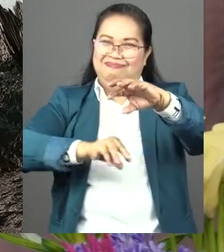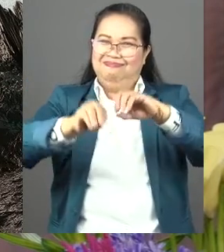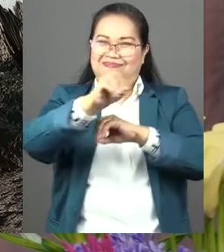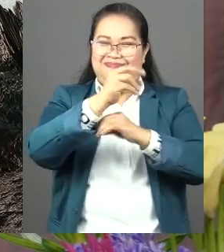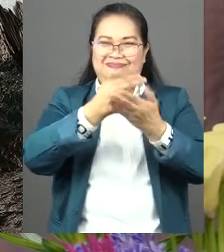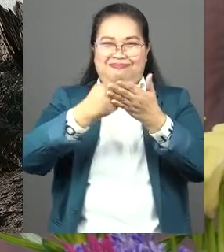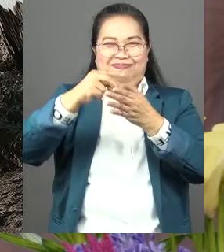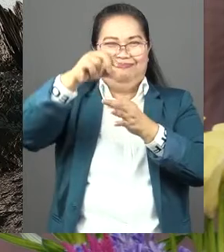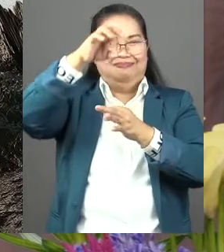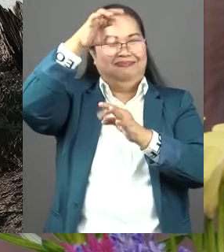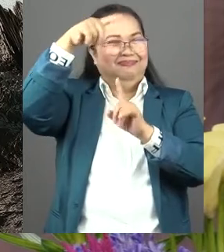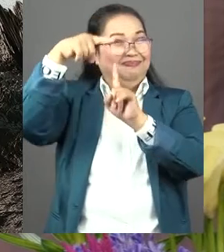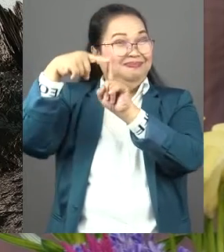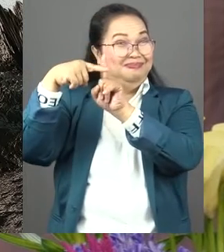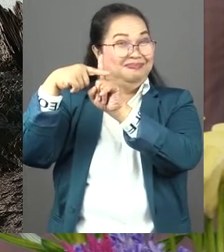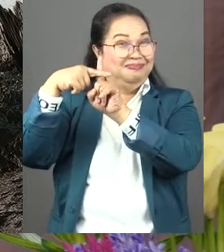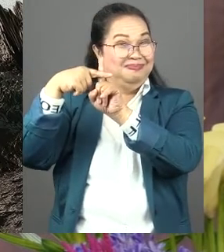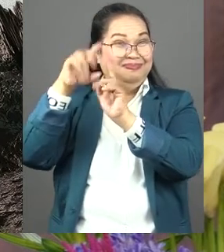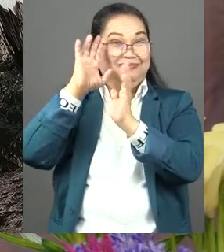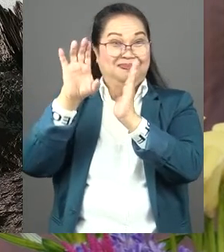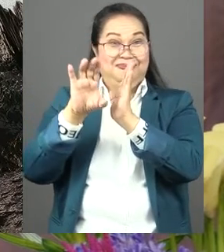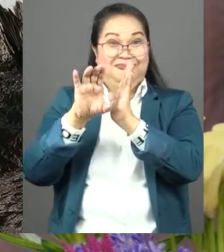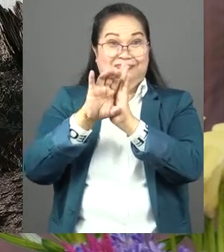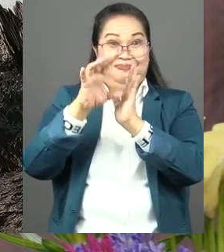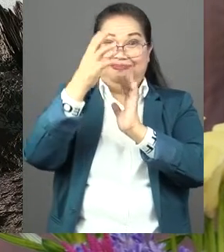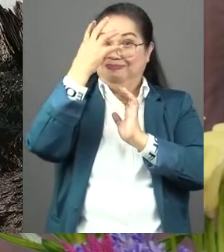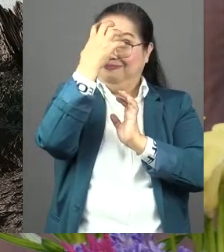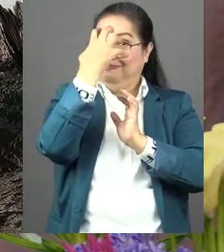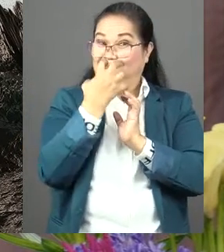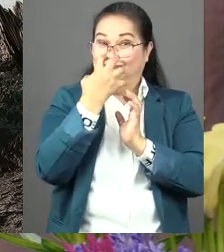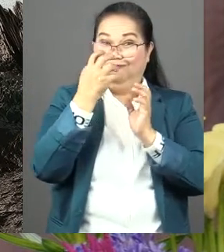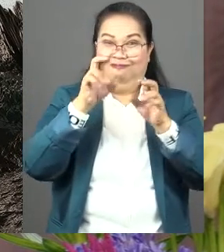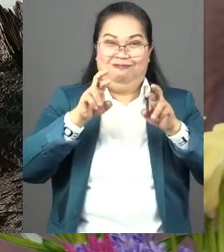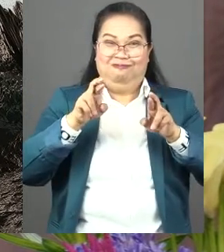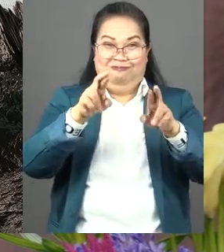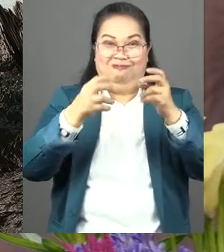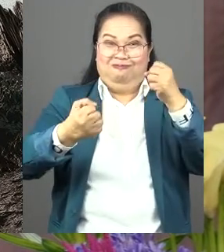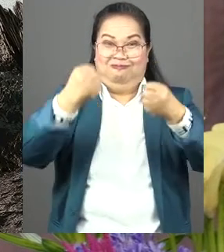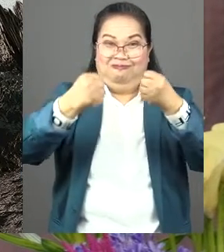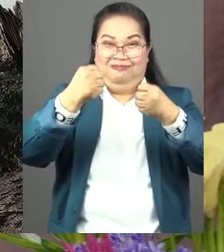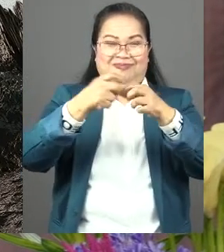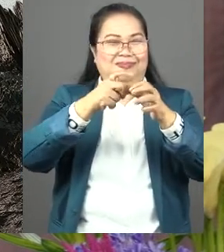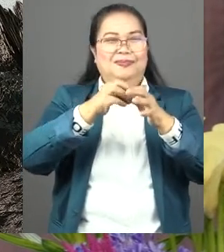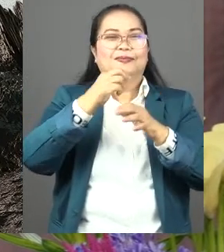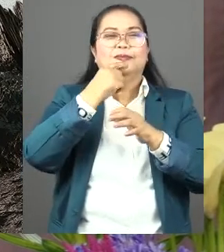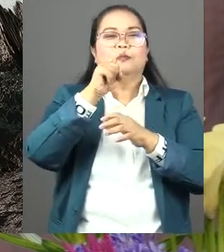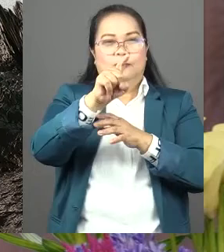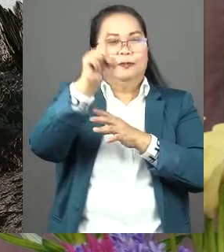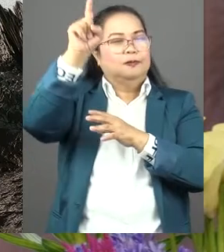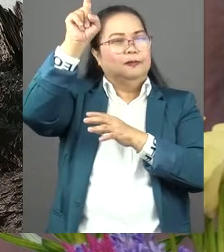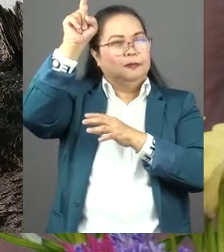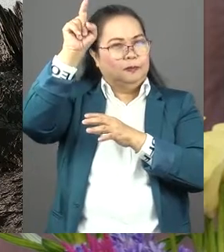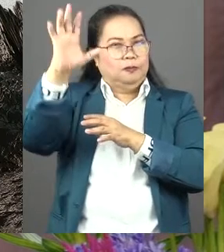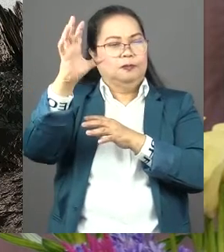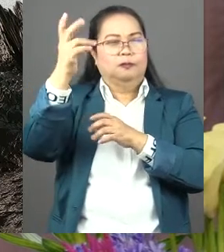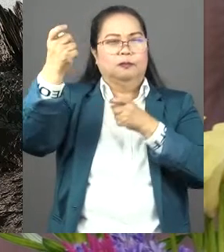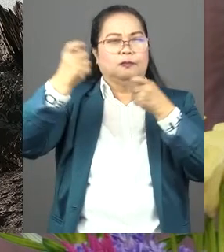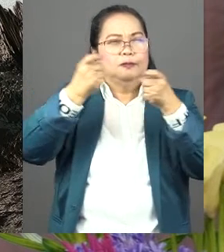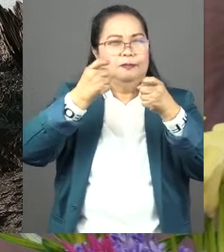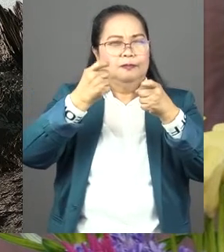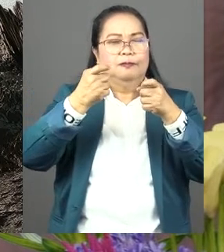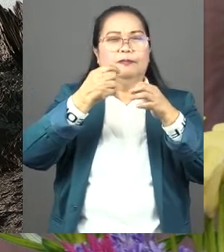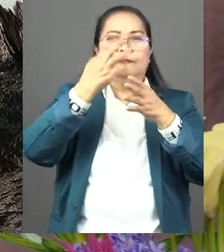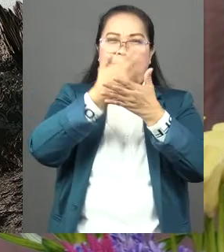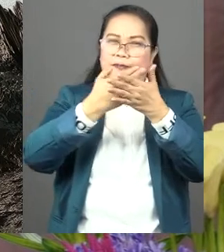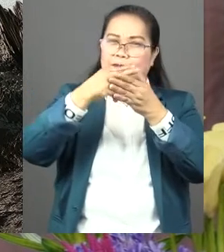now. But I just gave you a picture of road rage for you to remember it. That's how God wants us to be, so dominated, controlled by